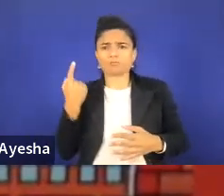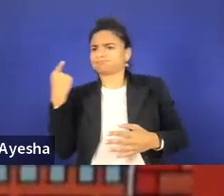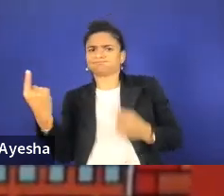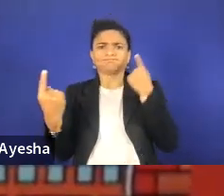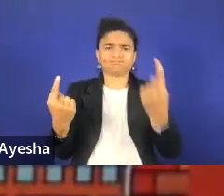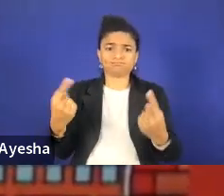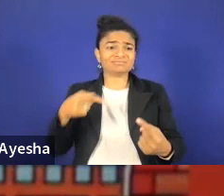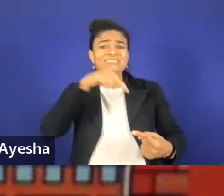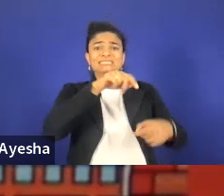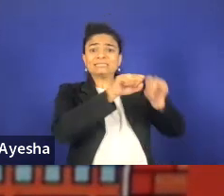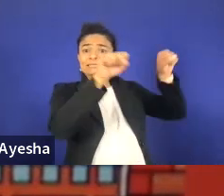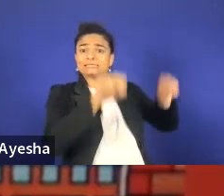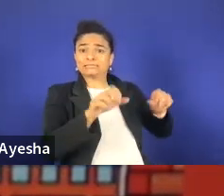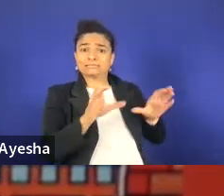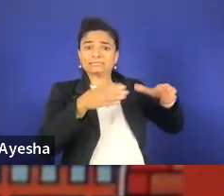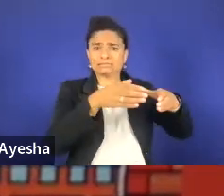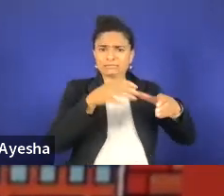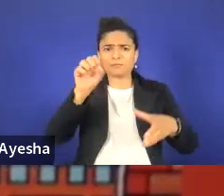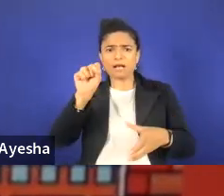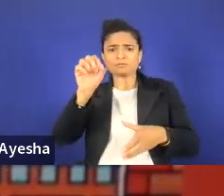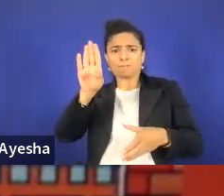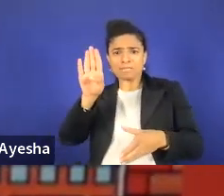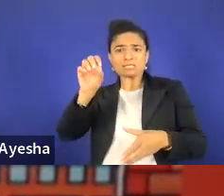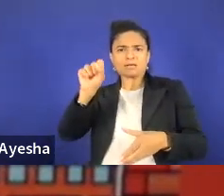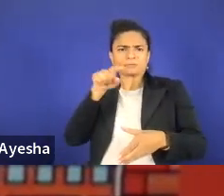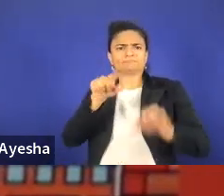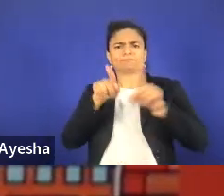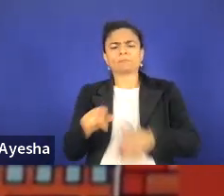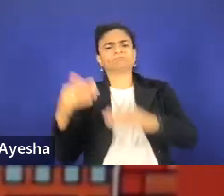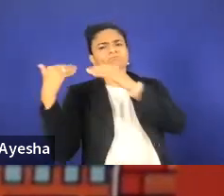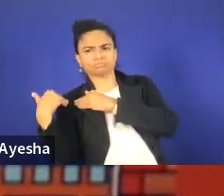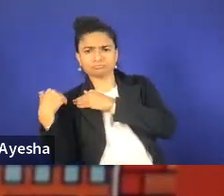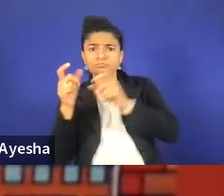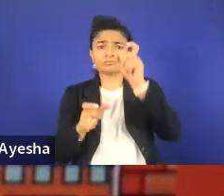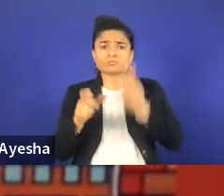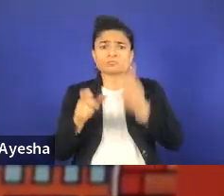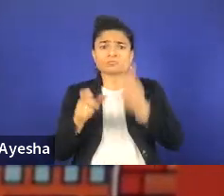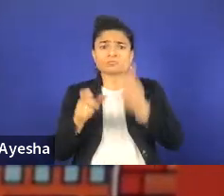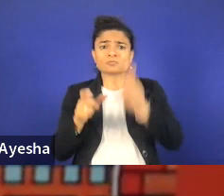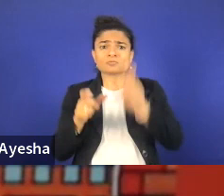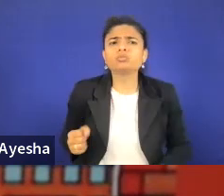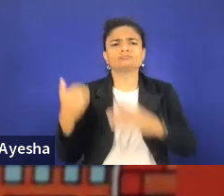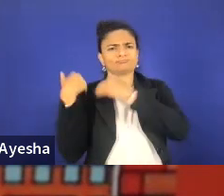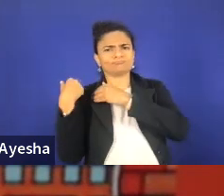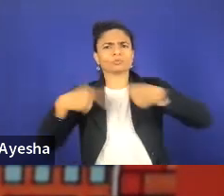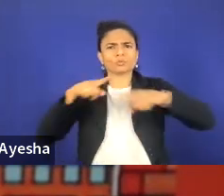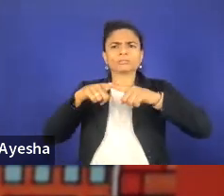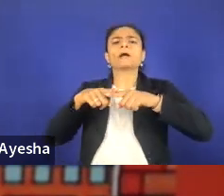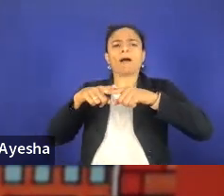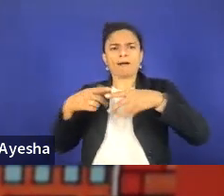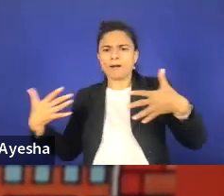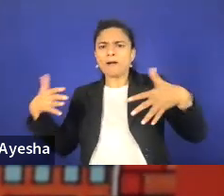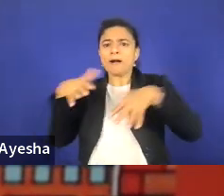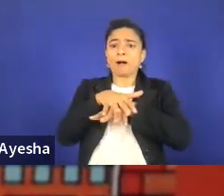These changes were implemented as per the World Bank recommendations in 2009 following the Household